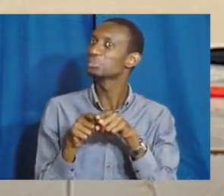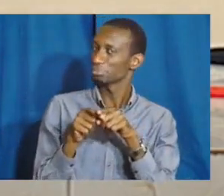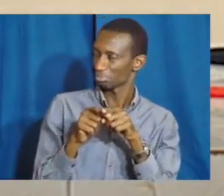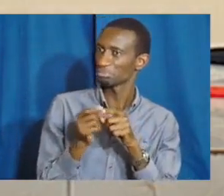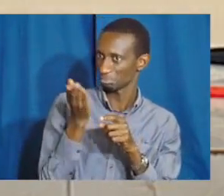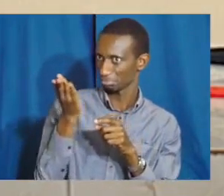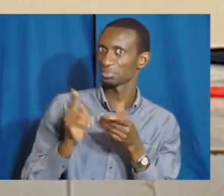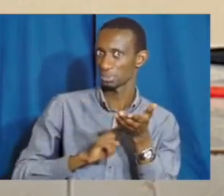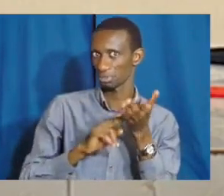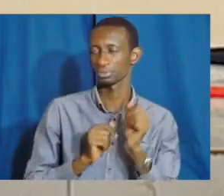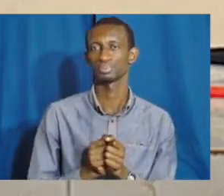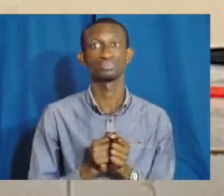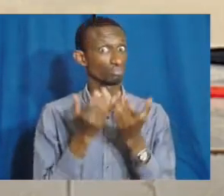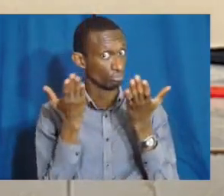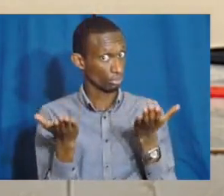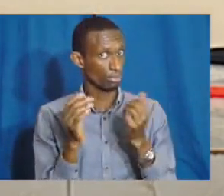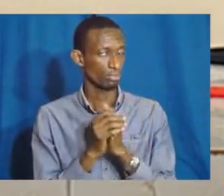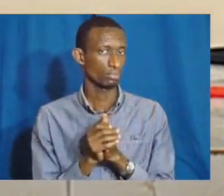Okay? Now,